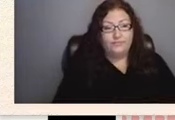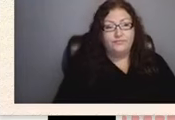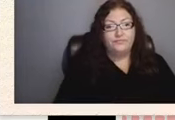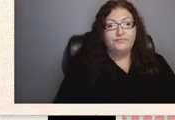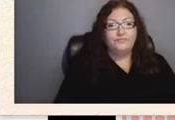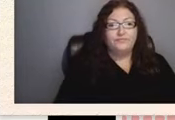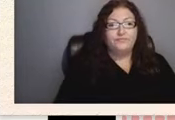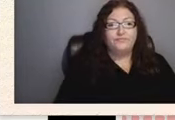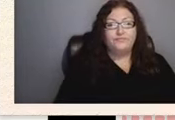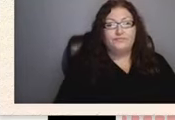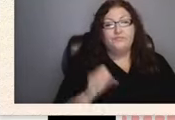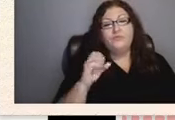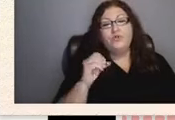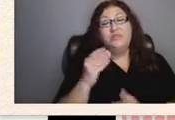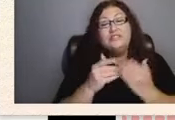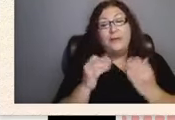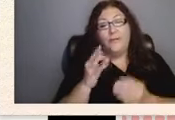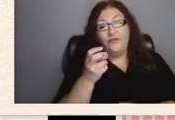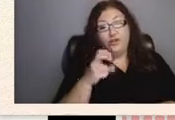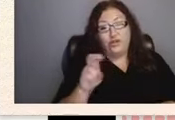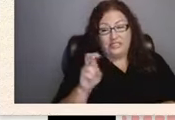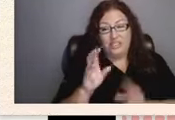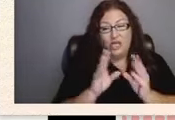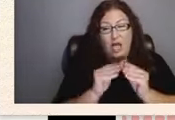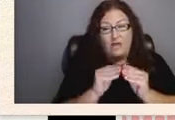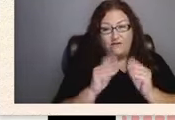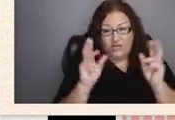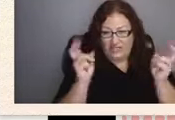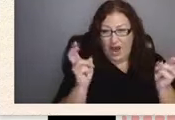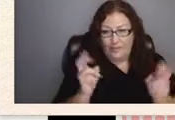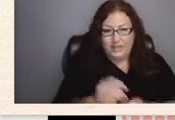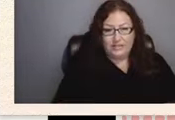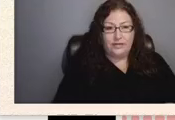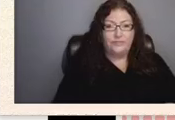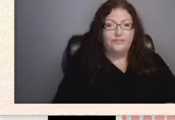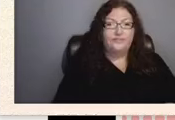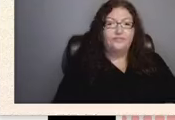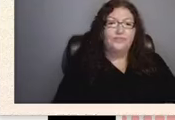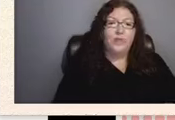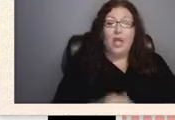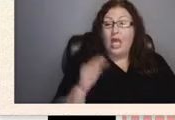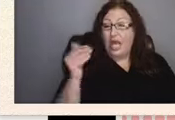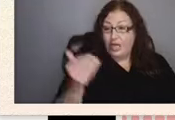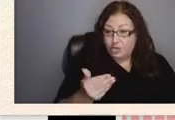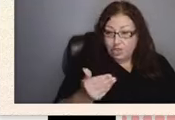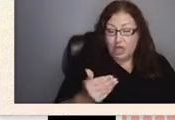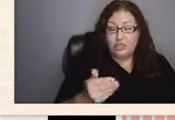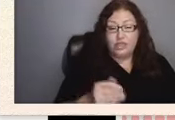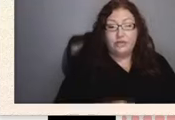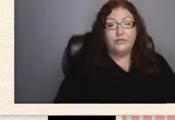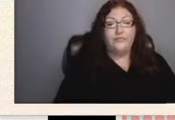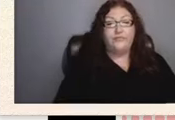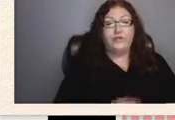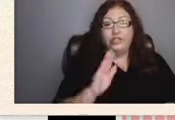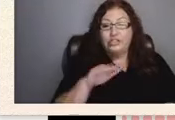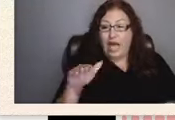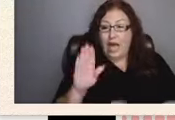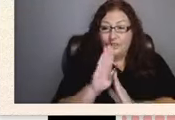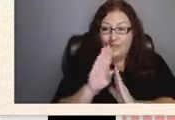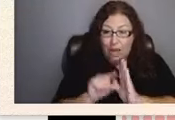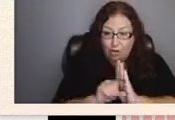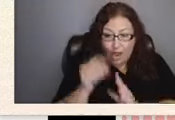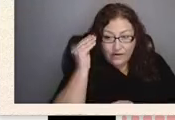So some of the transition conference topics. So introductions and child's background